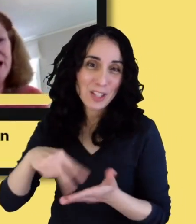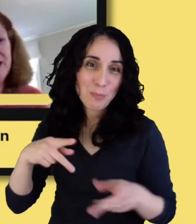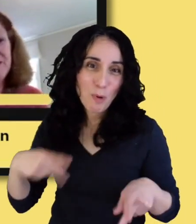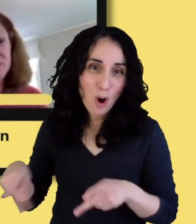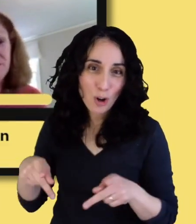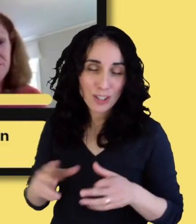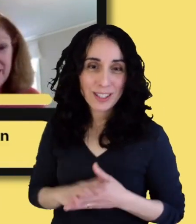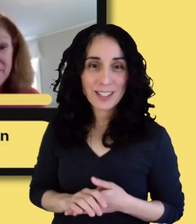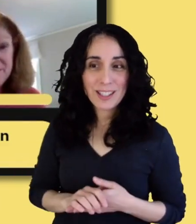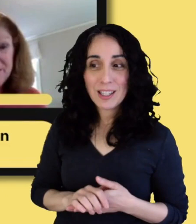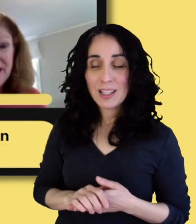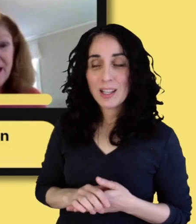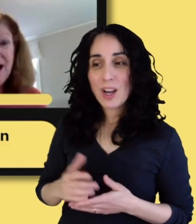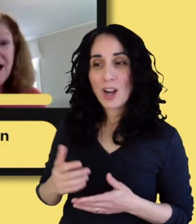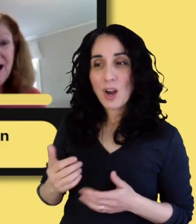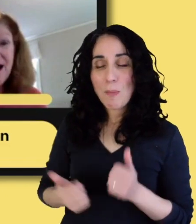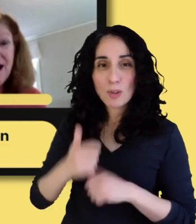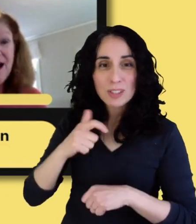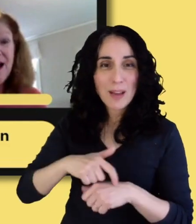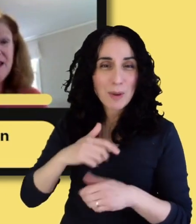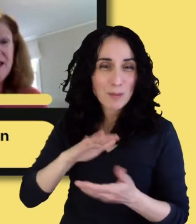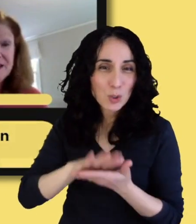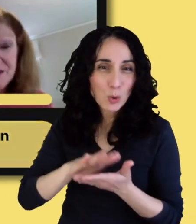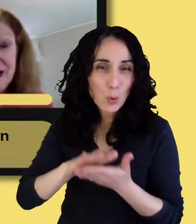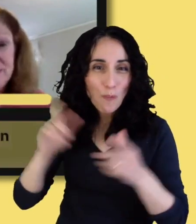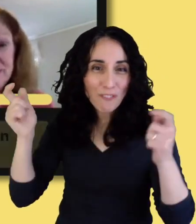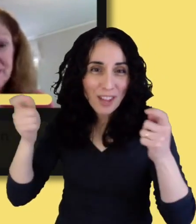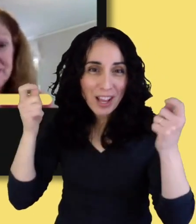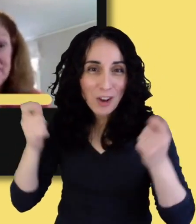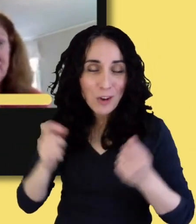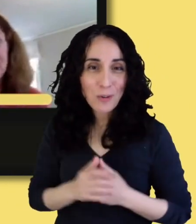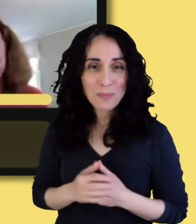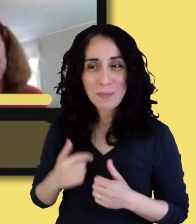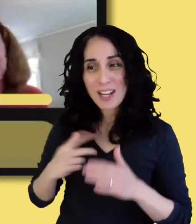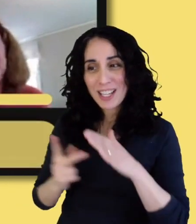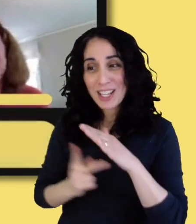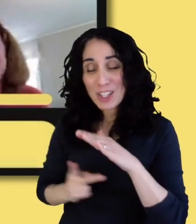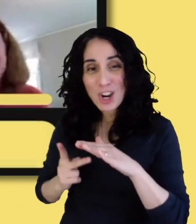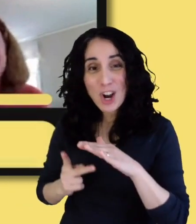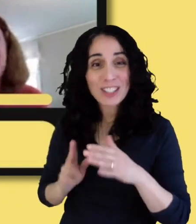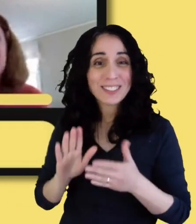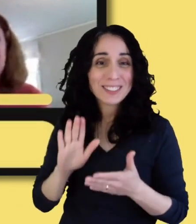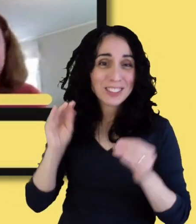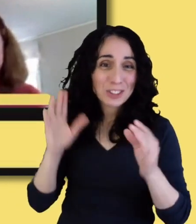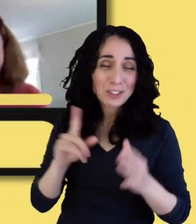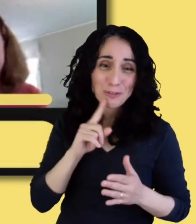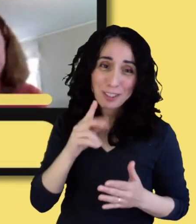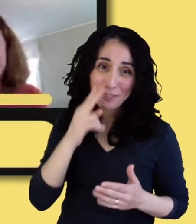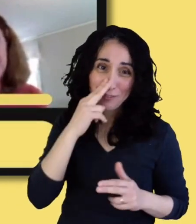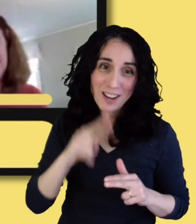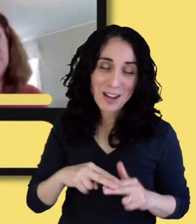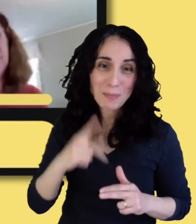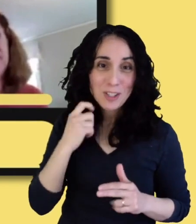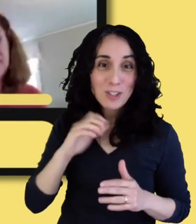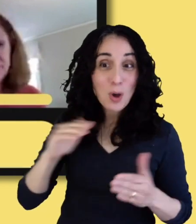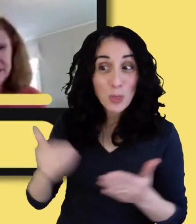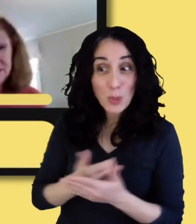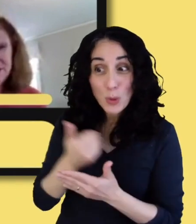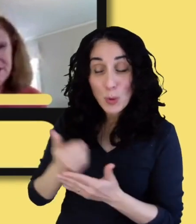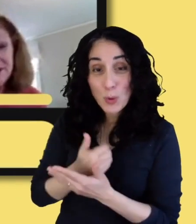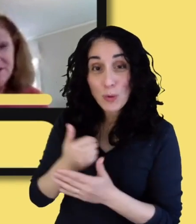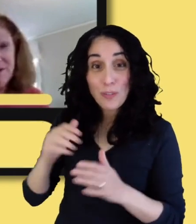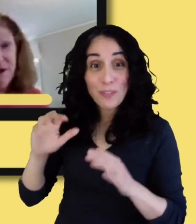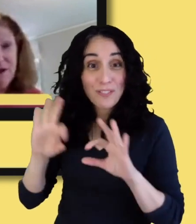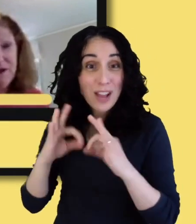year. We usually have a school fair. And as a kindergarten teacher, that's particularly lovely because all of the new families that will be